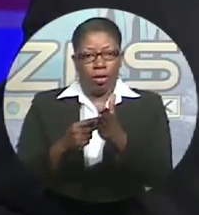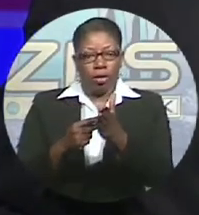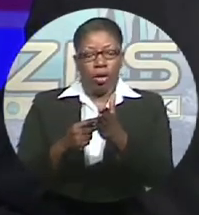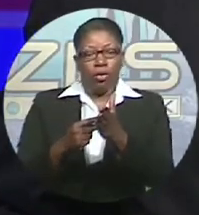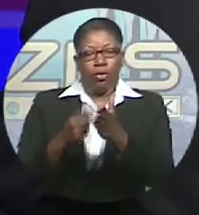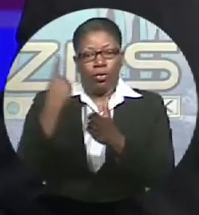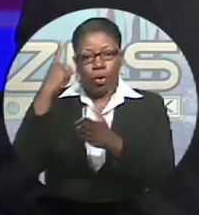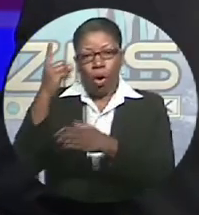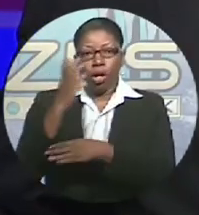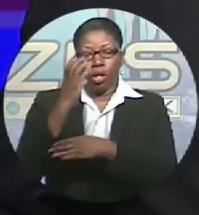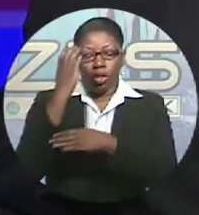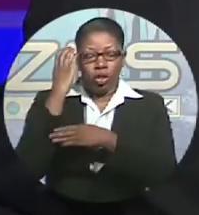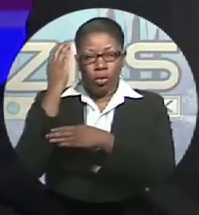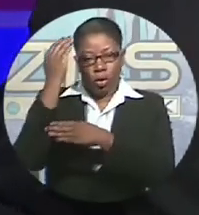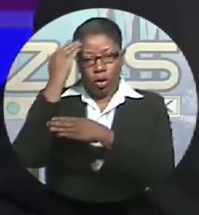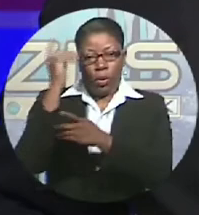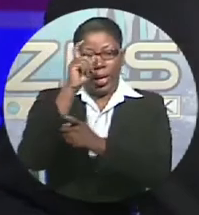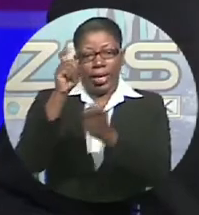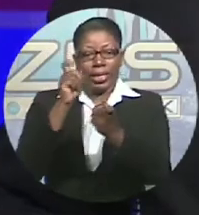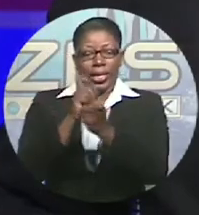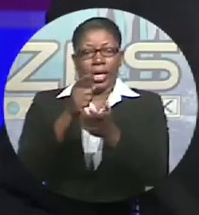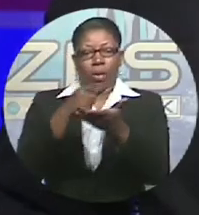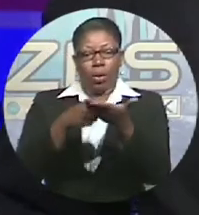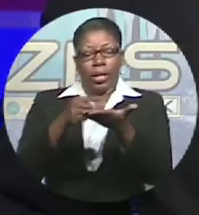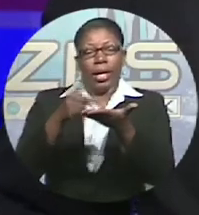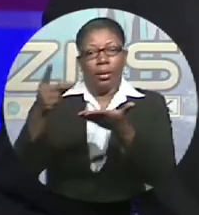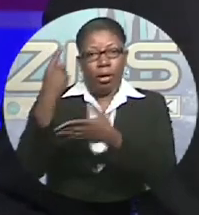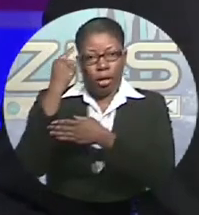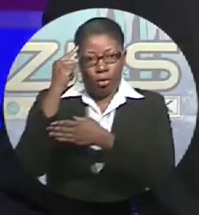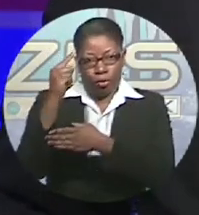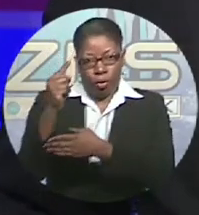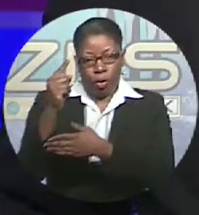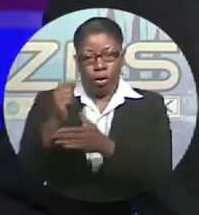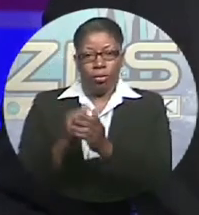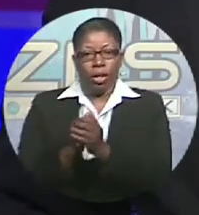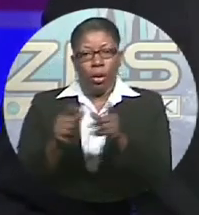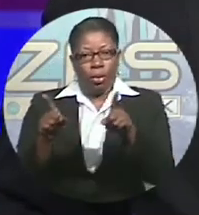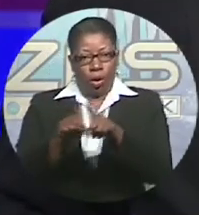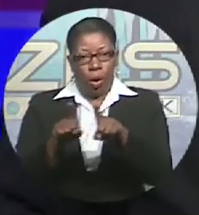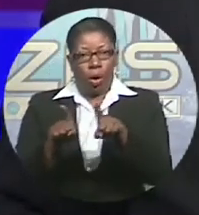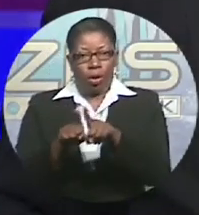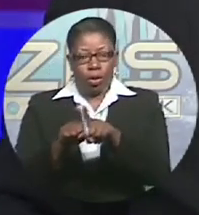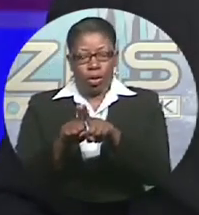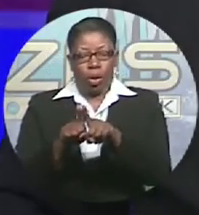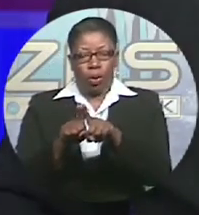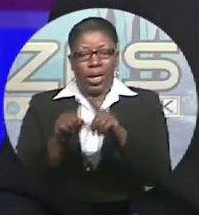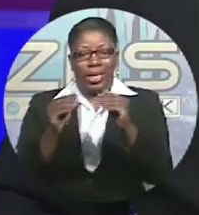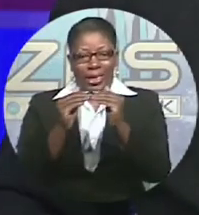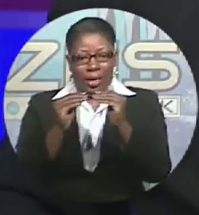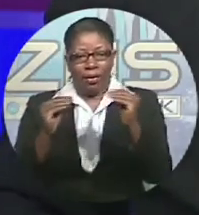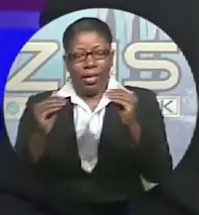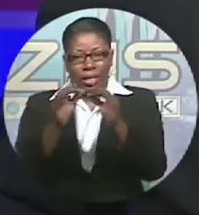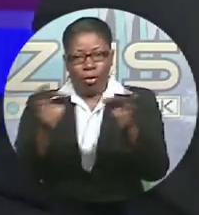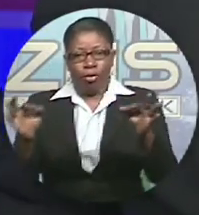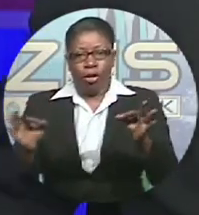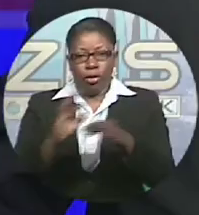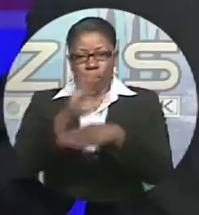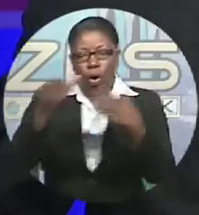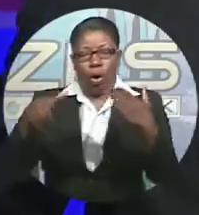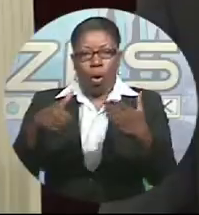idea of what they're actually buying. But more than that, its establishment will also mean leveling the playing field for local